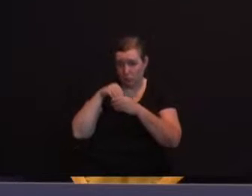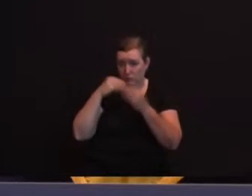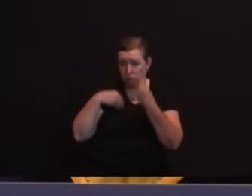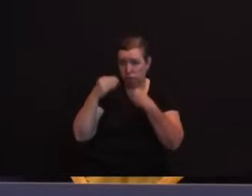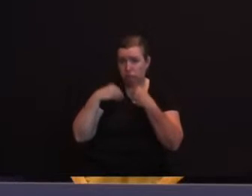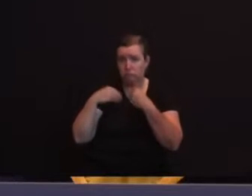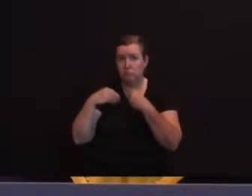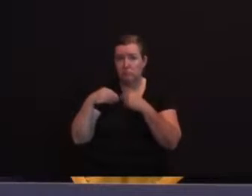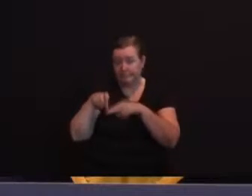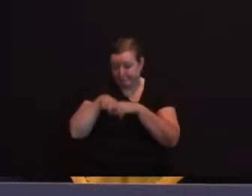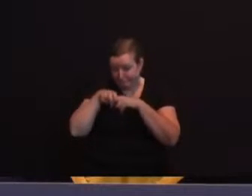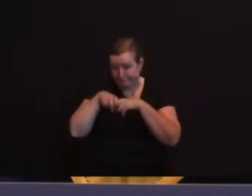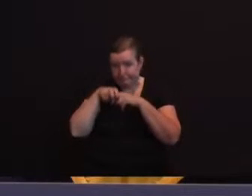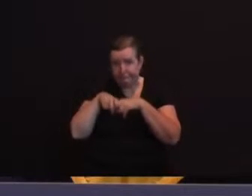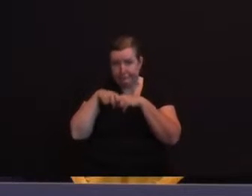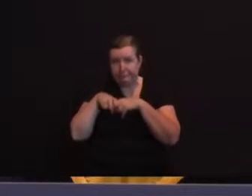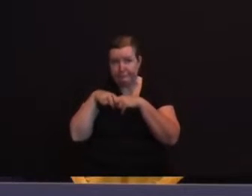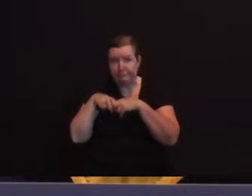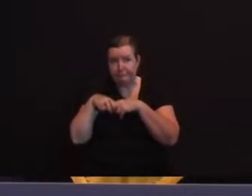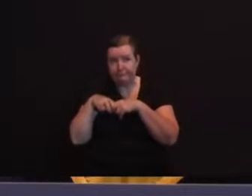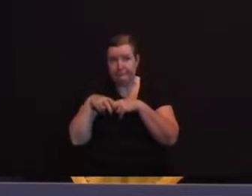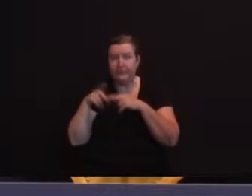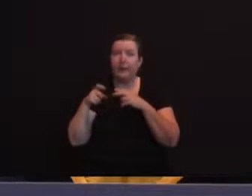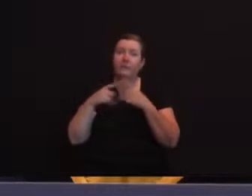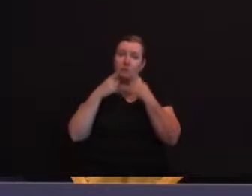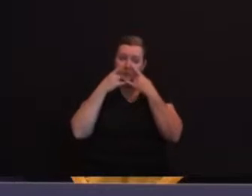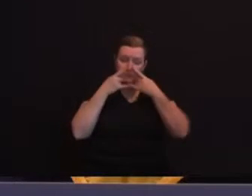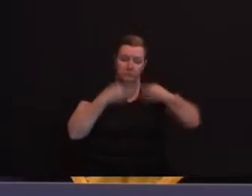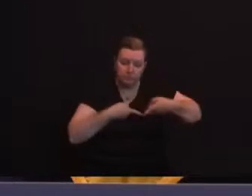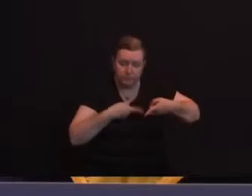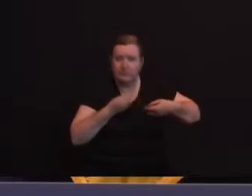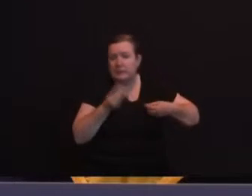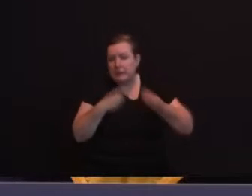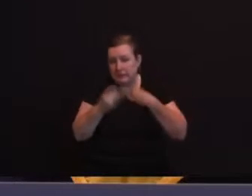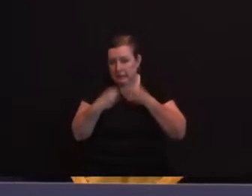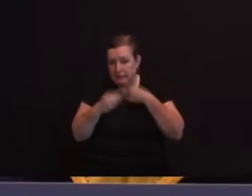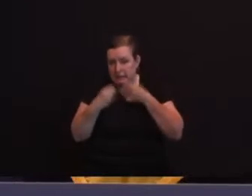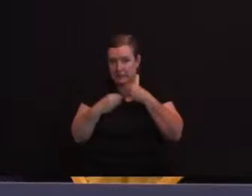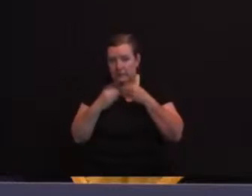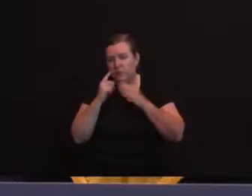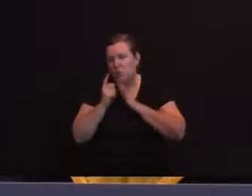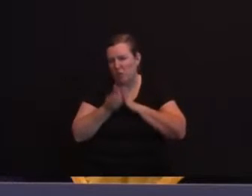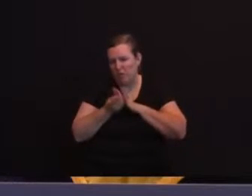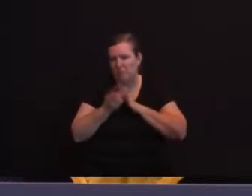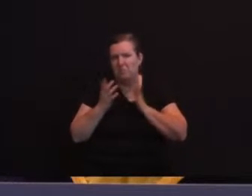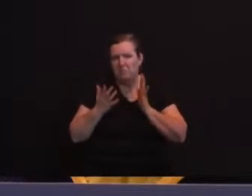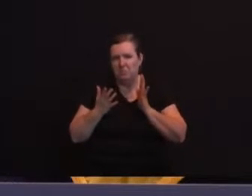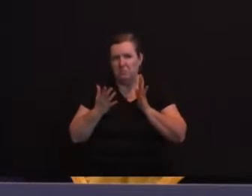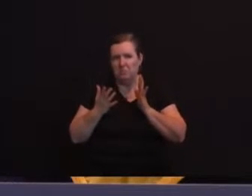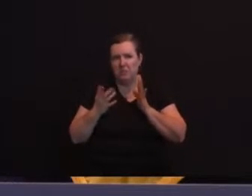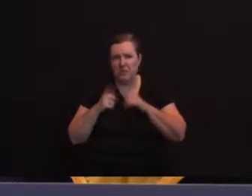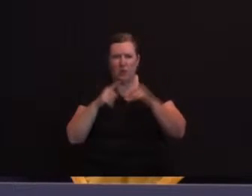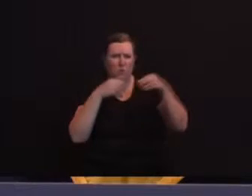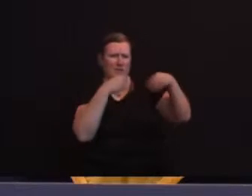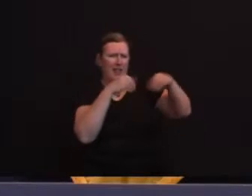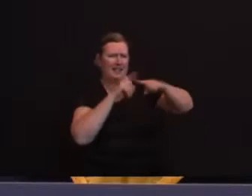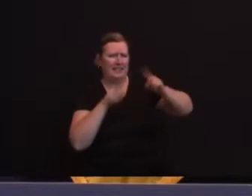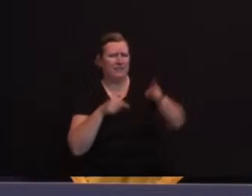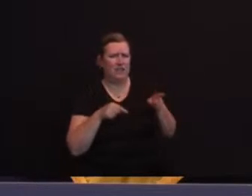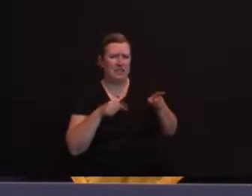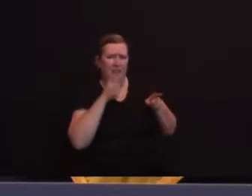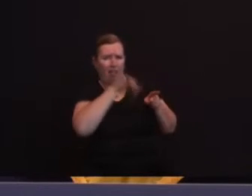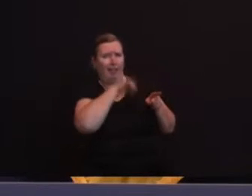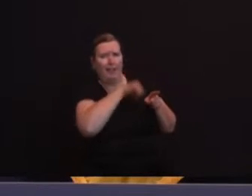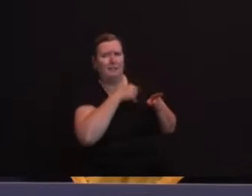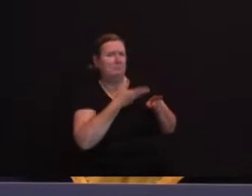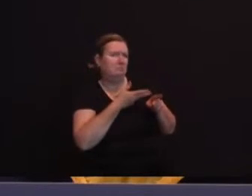eat. And you're there a while. And that's just not the case in retail. Retail establishments